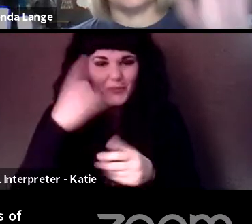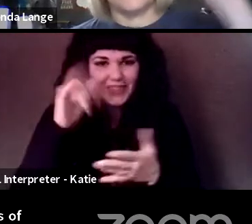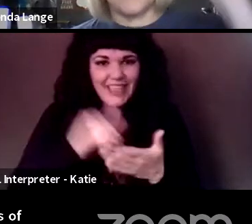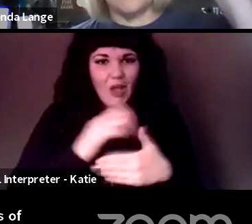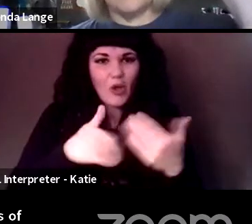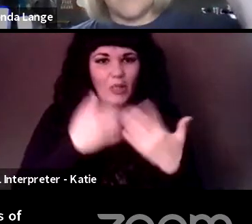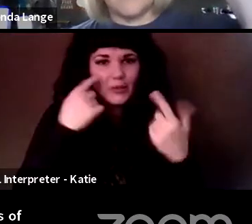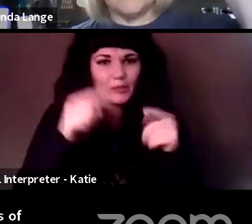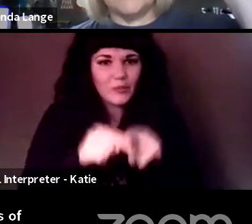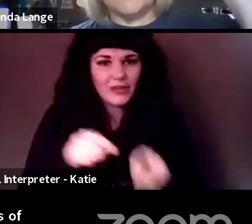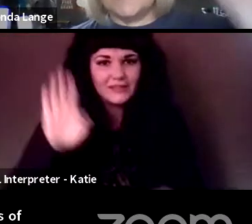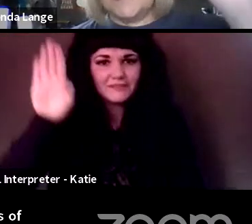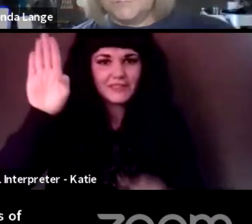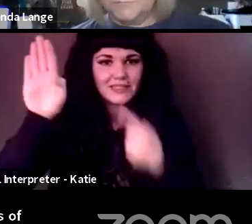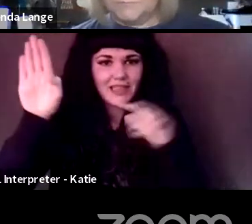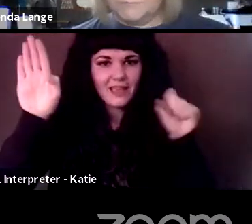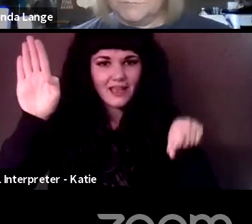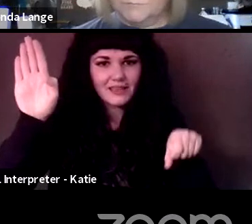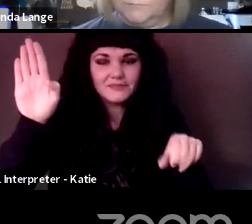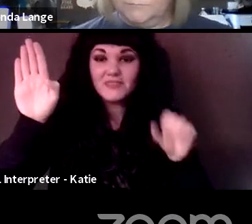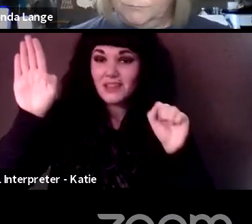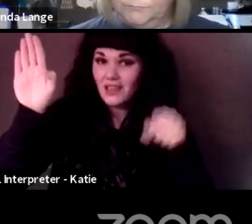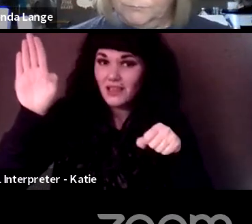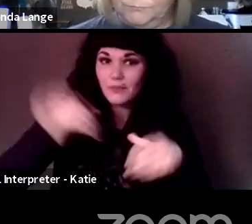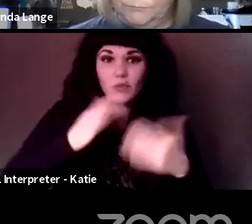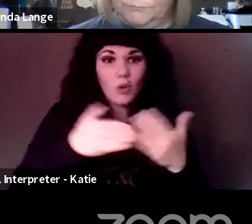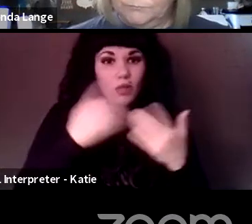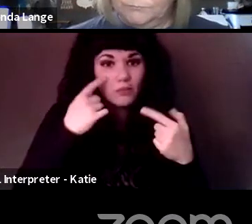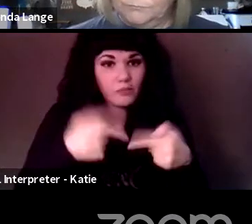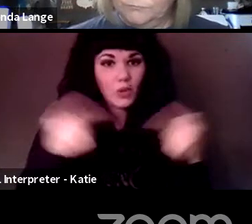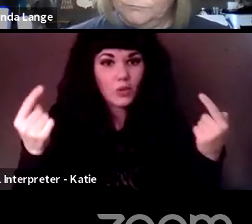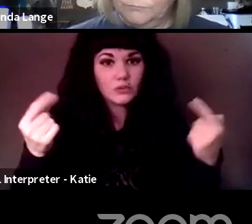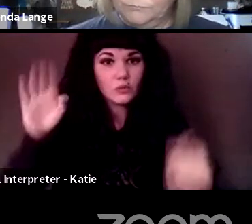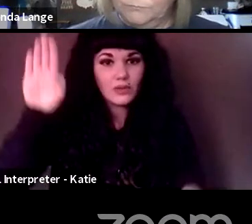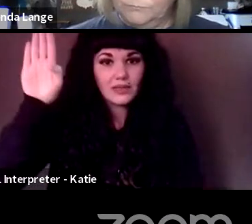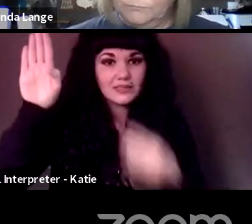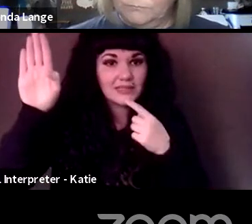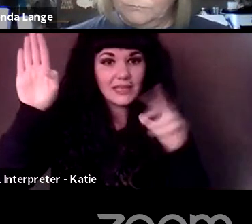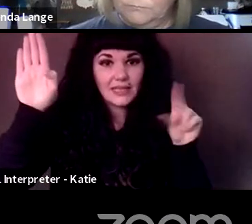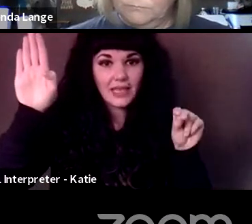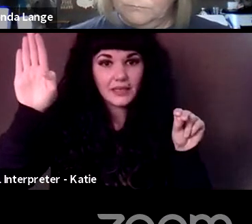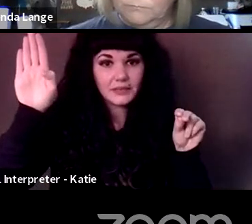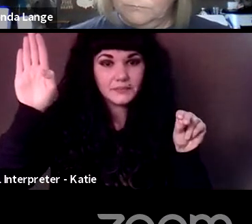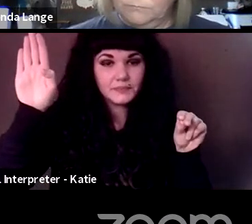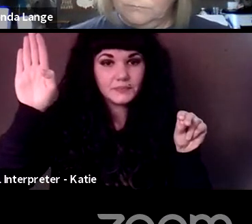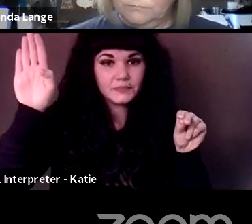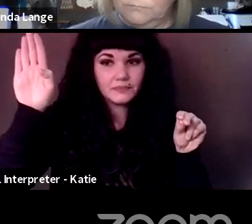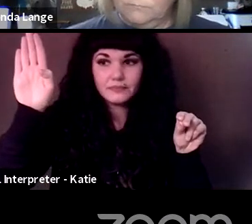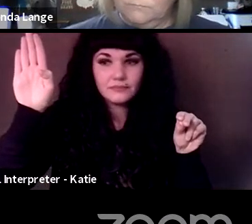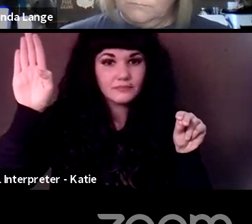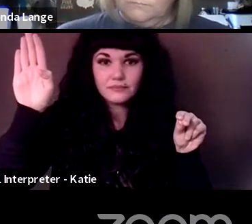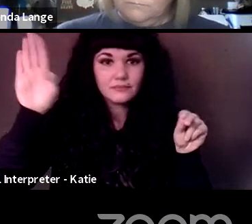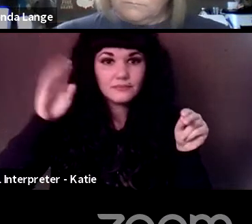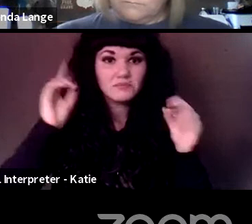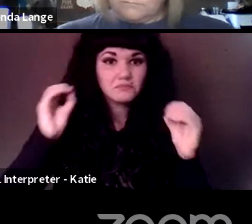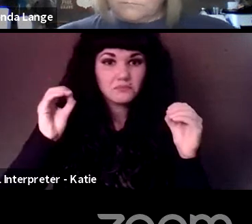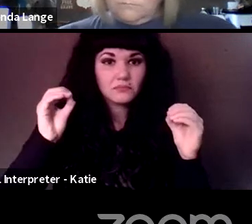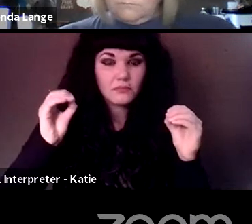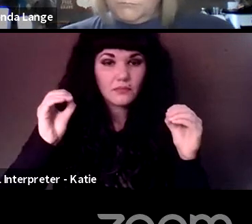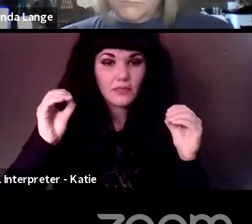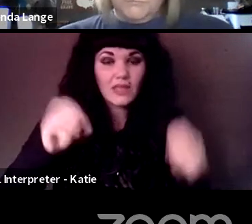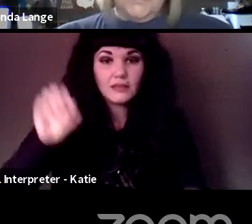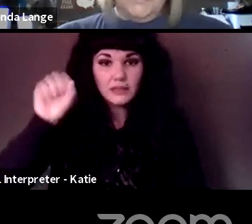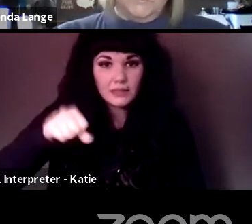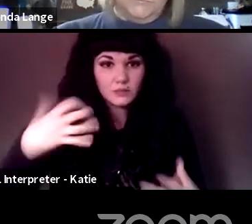aye. Aye. All opposed, raise your hand and say nay. The ayes prevail. The motion